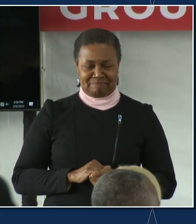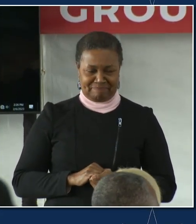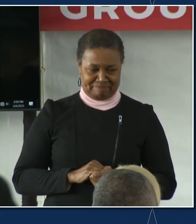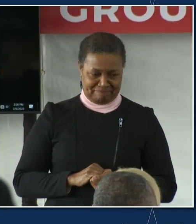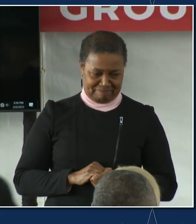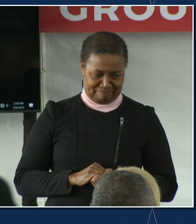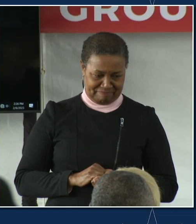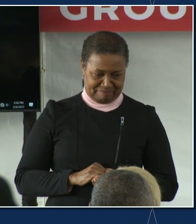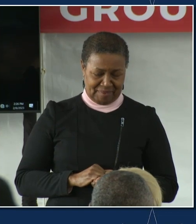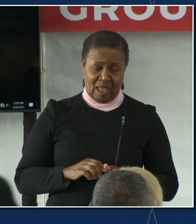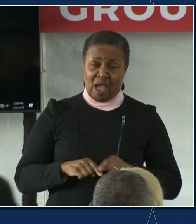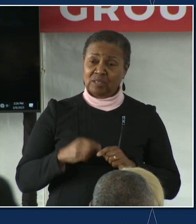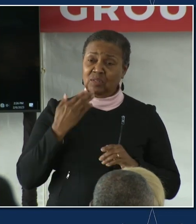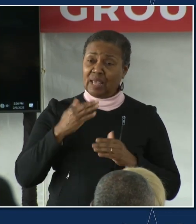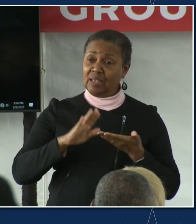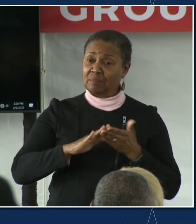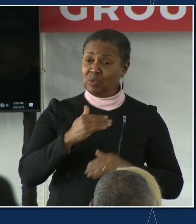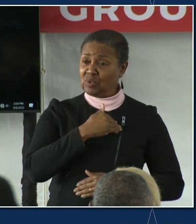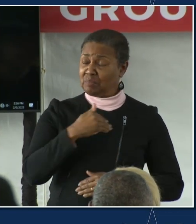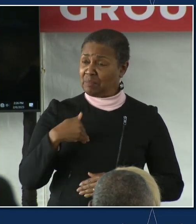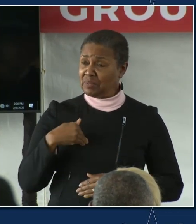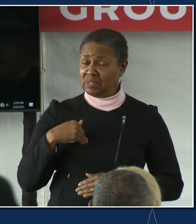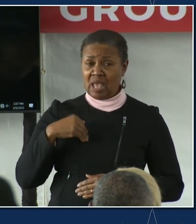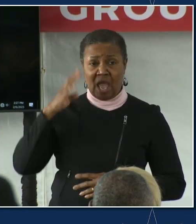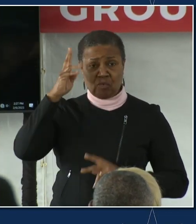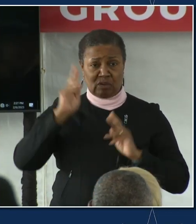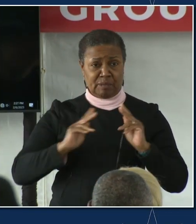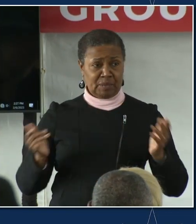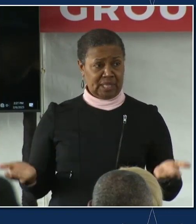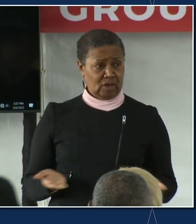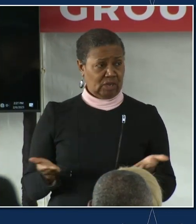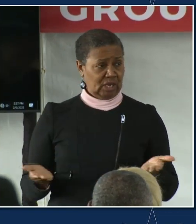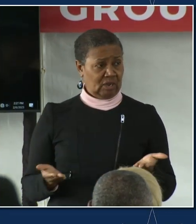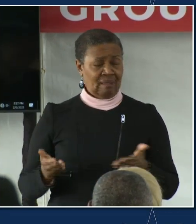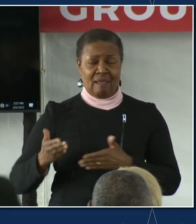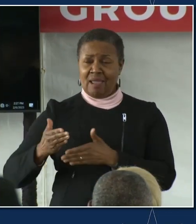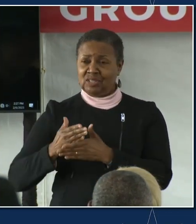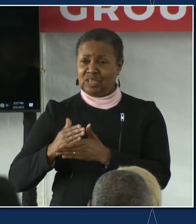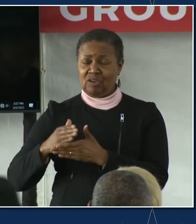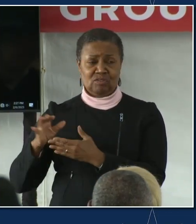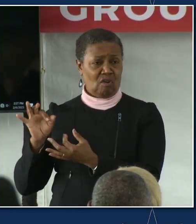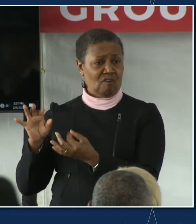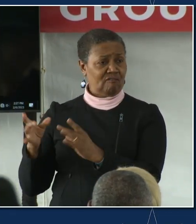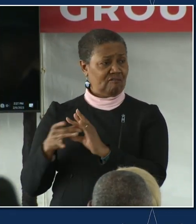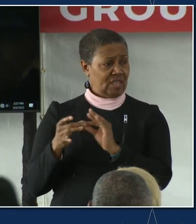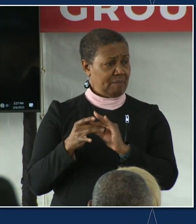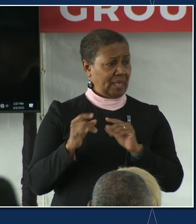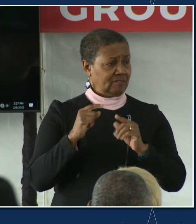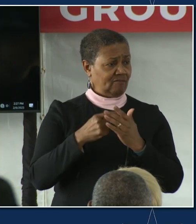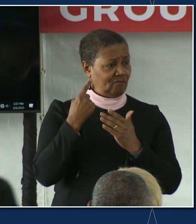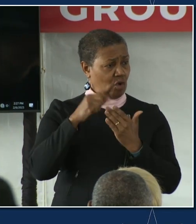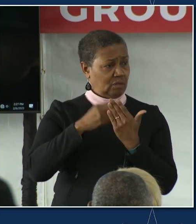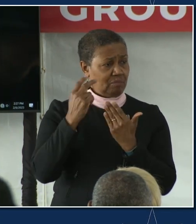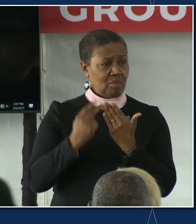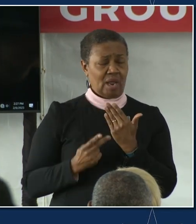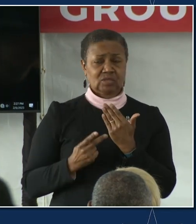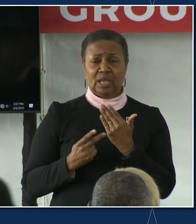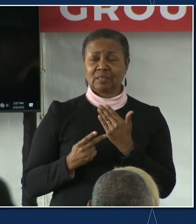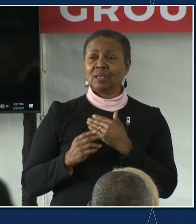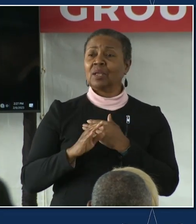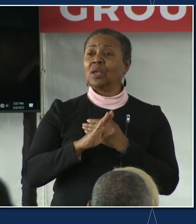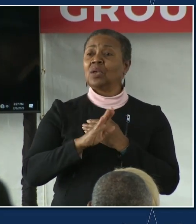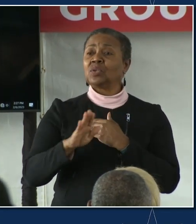I also want to thank all the community members and creatives that are here that have shared your feedback on this project.